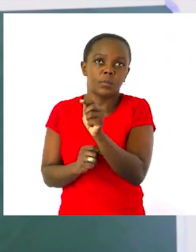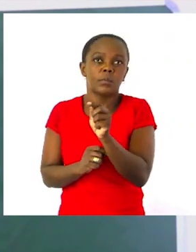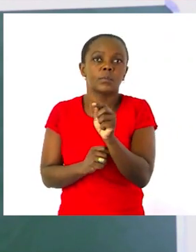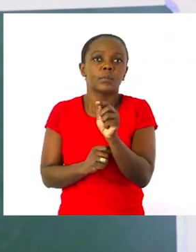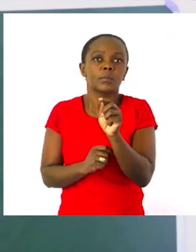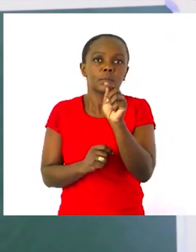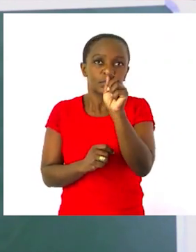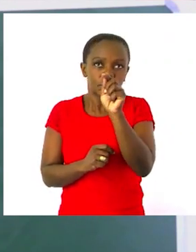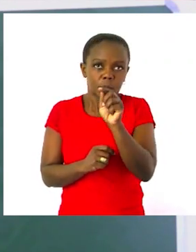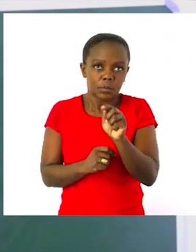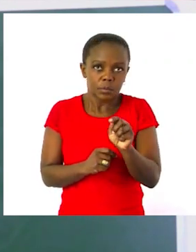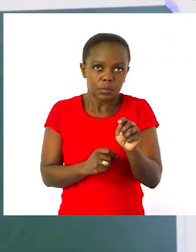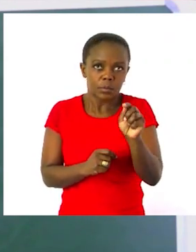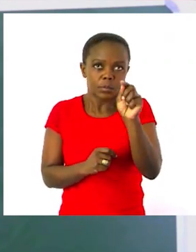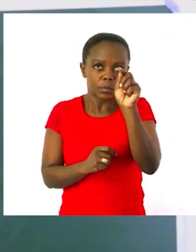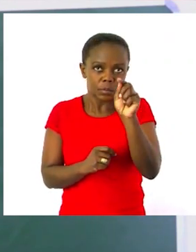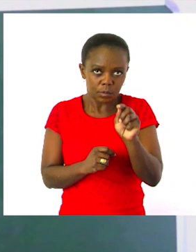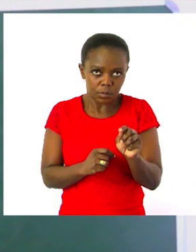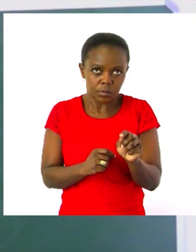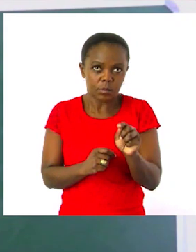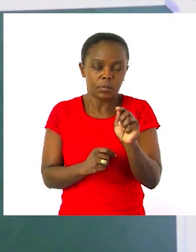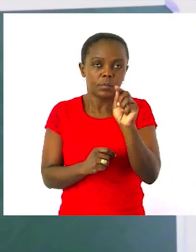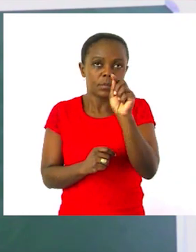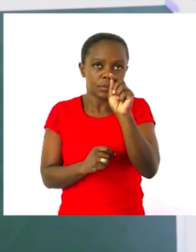U,